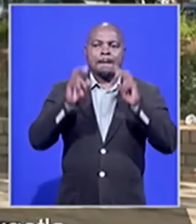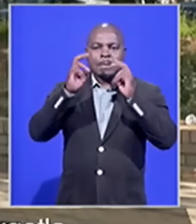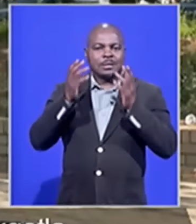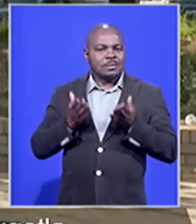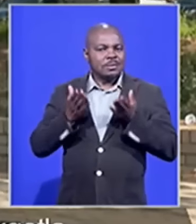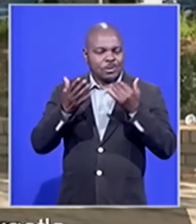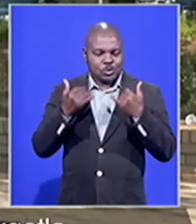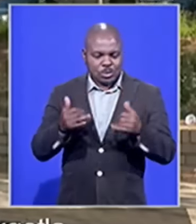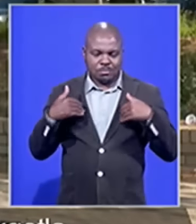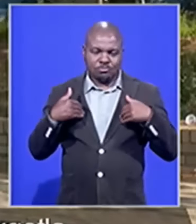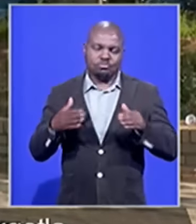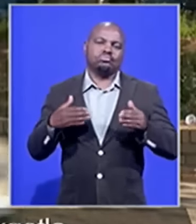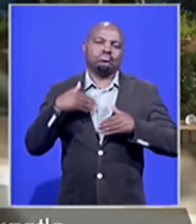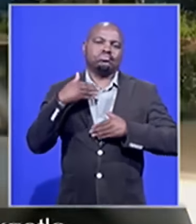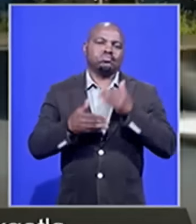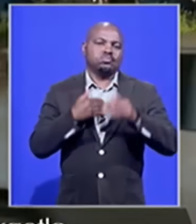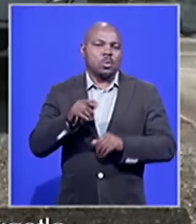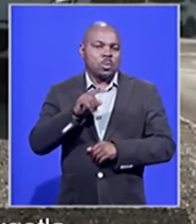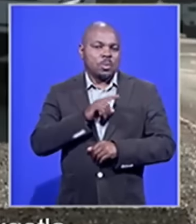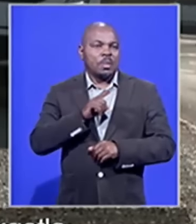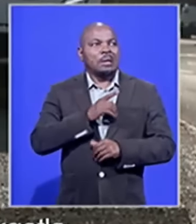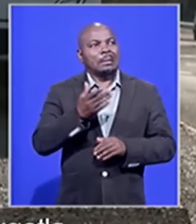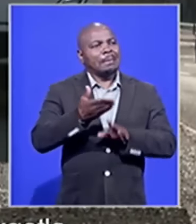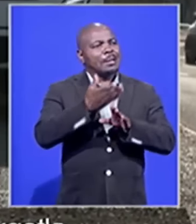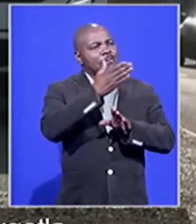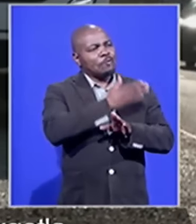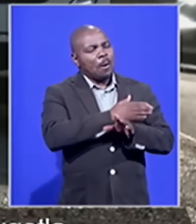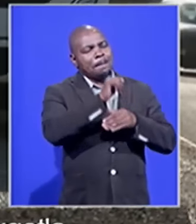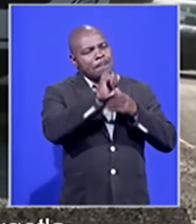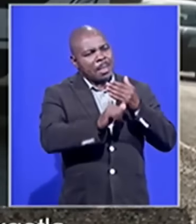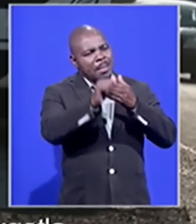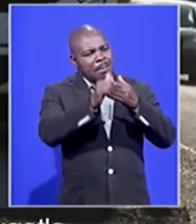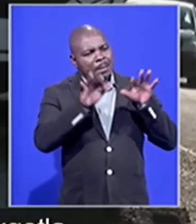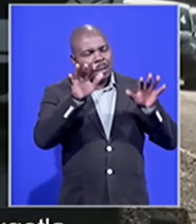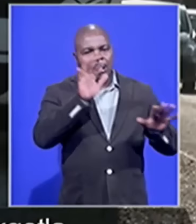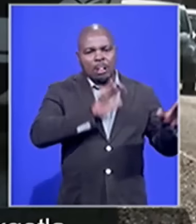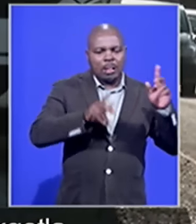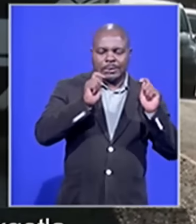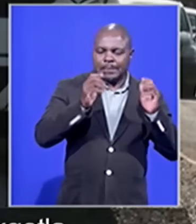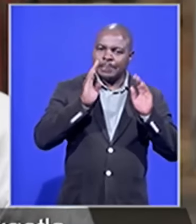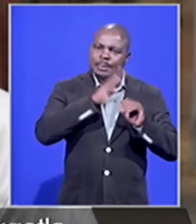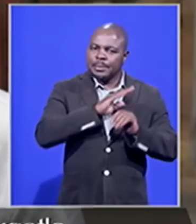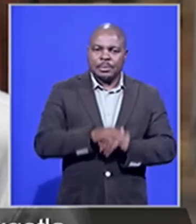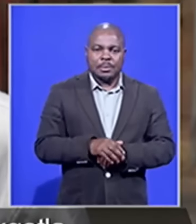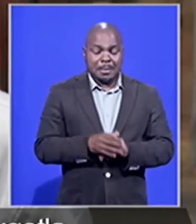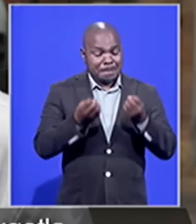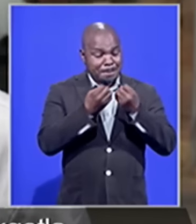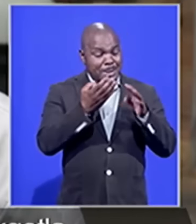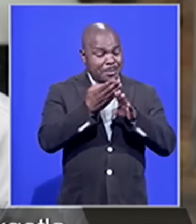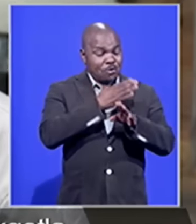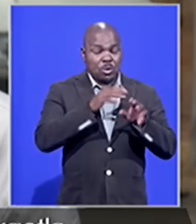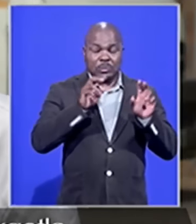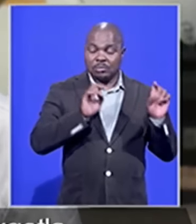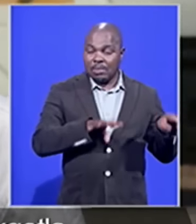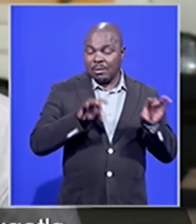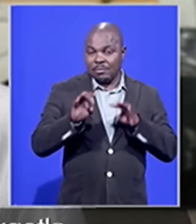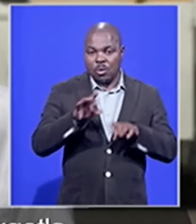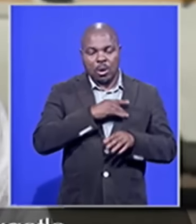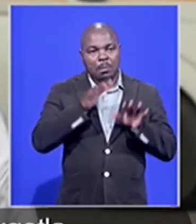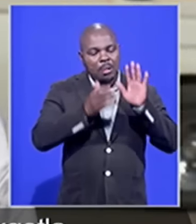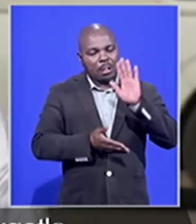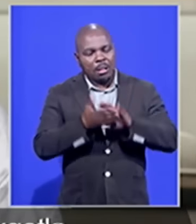simolotse gompieno moraga gore bapagami ba gaelele dikgwedi di le mmalwa. Batho ba bana sokola ka bontsi batho ba ya bo toropong ka bo maoto